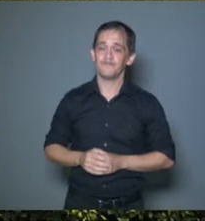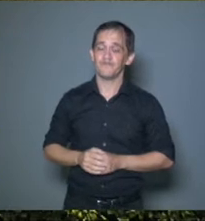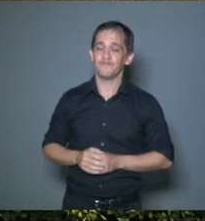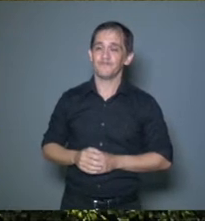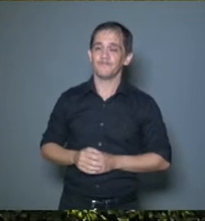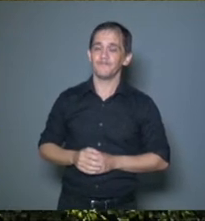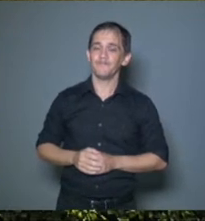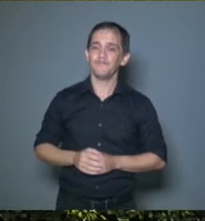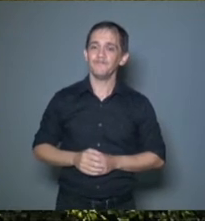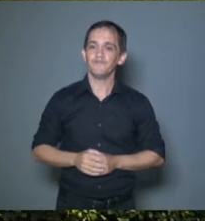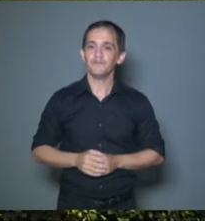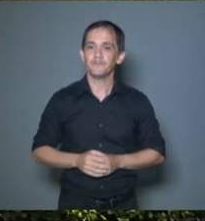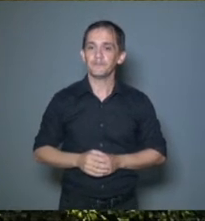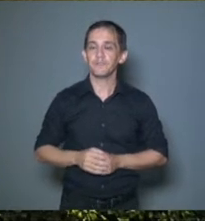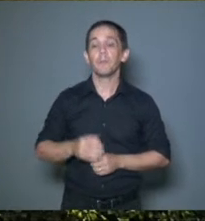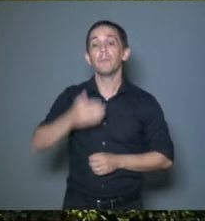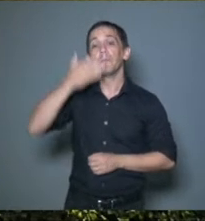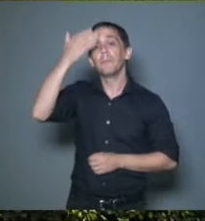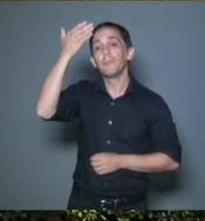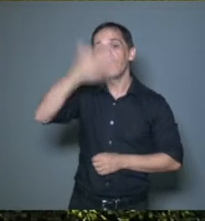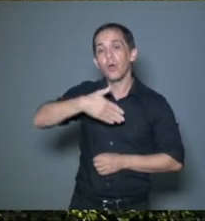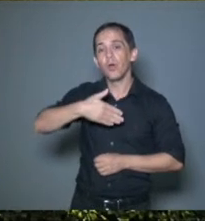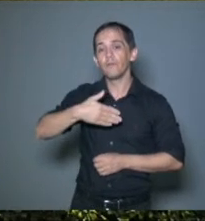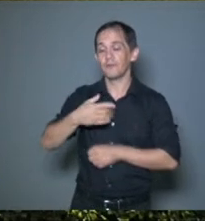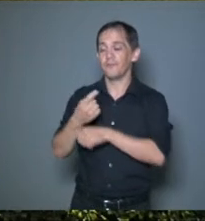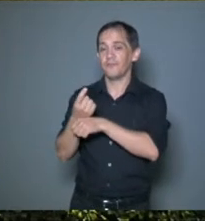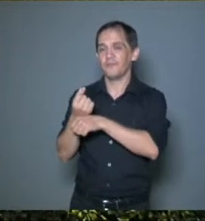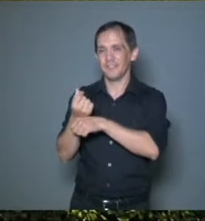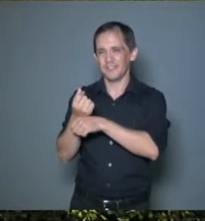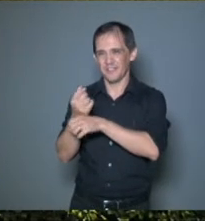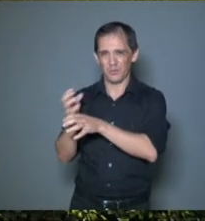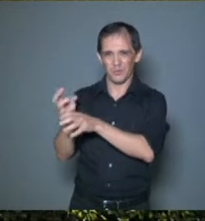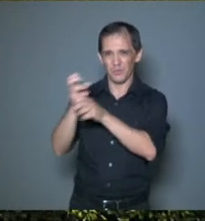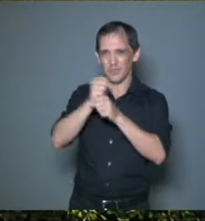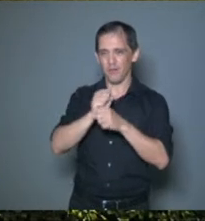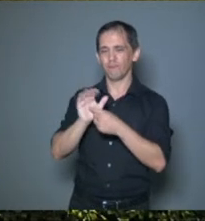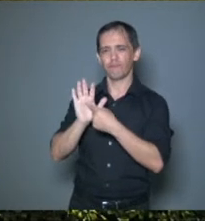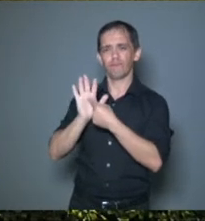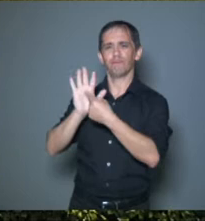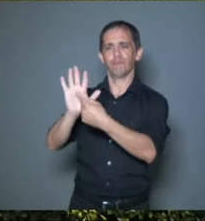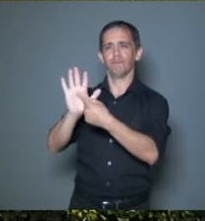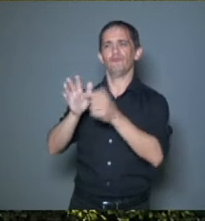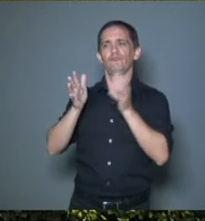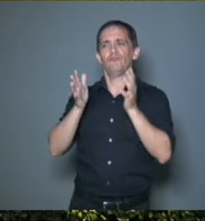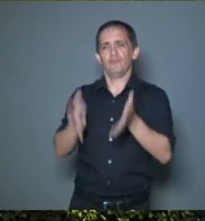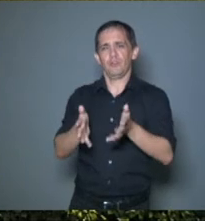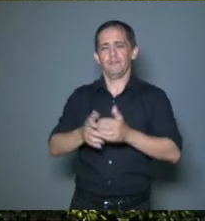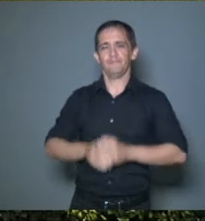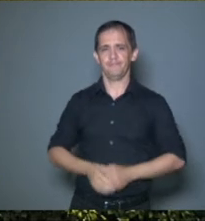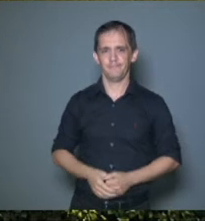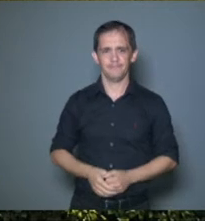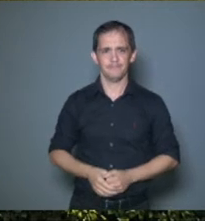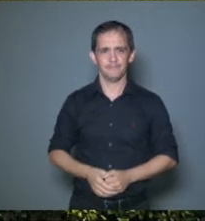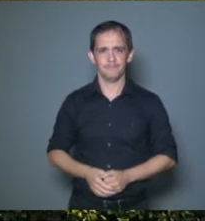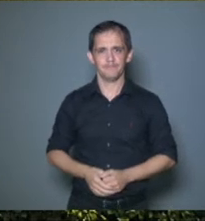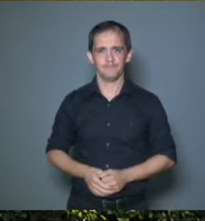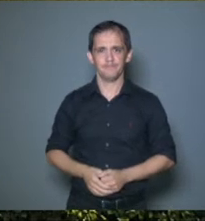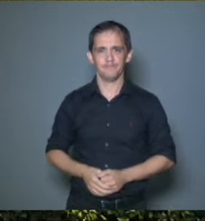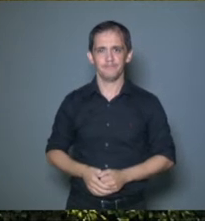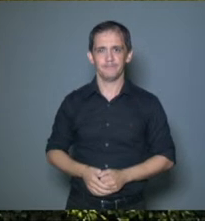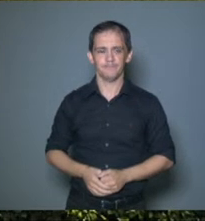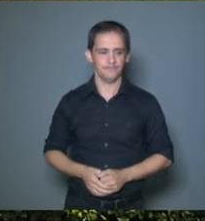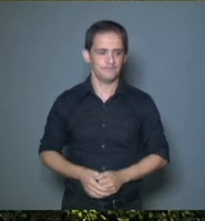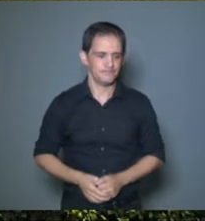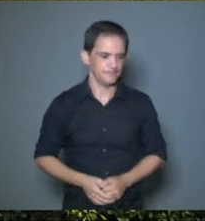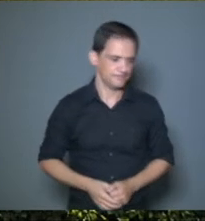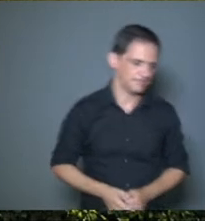or even better than last year's results that you will see for the 2021